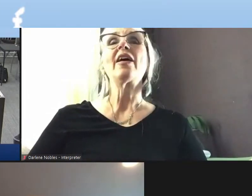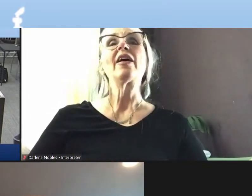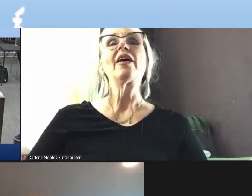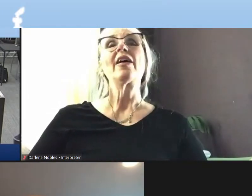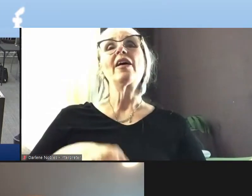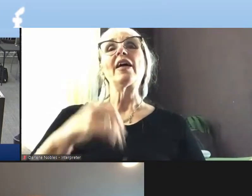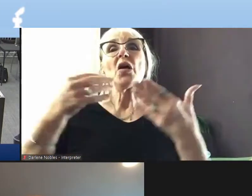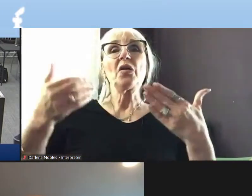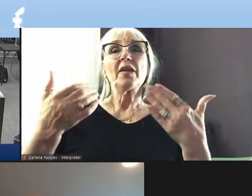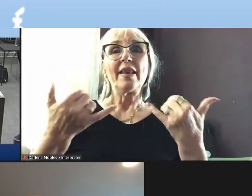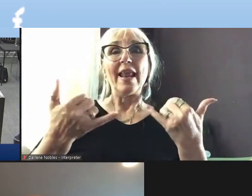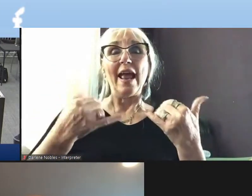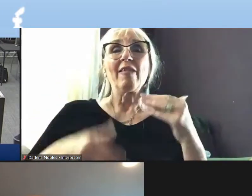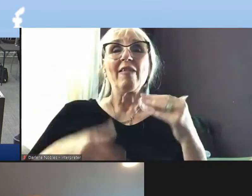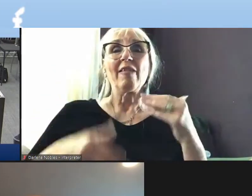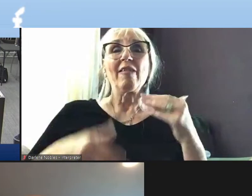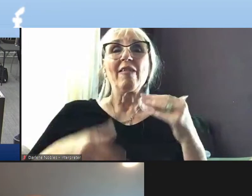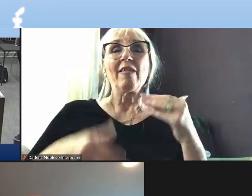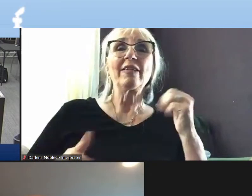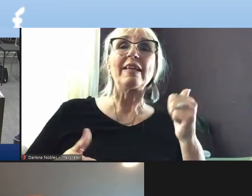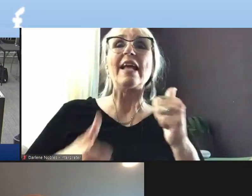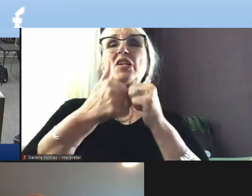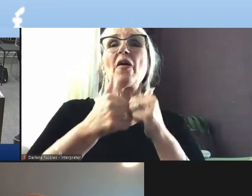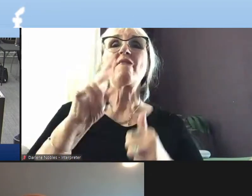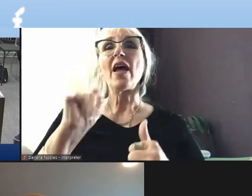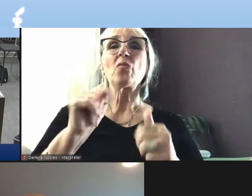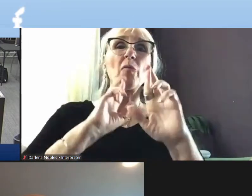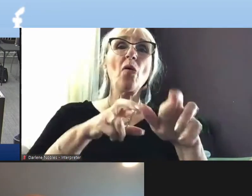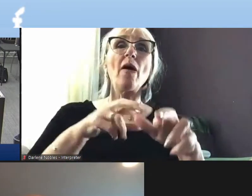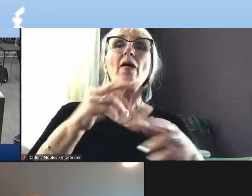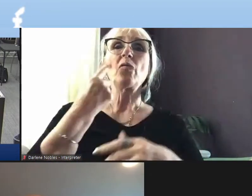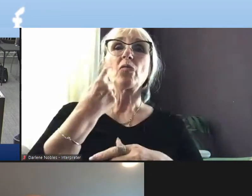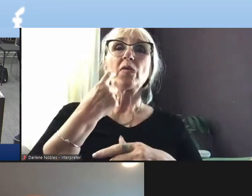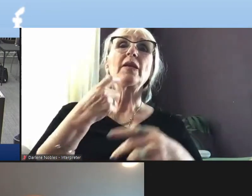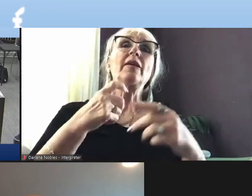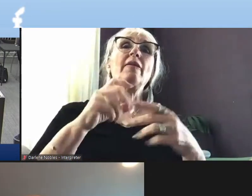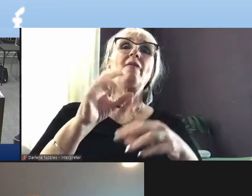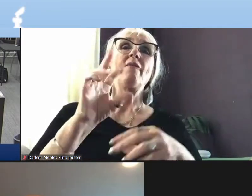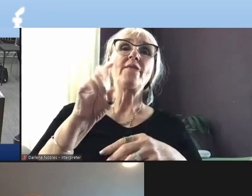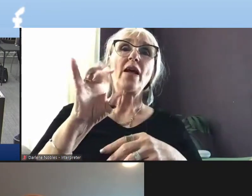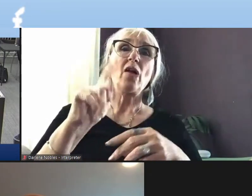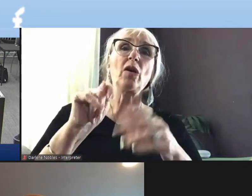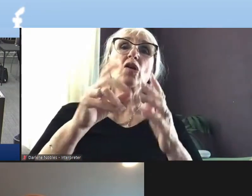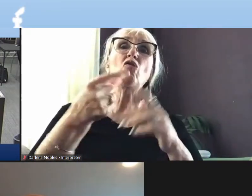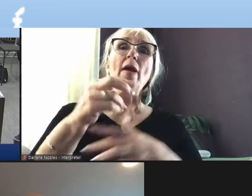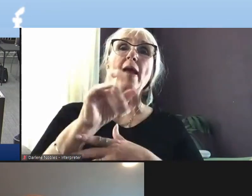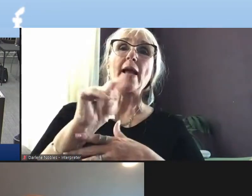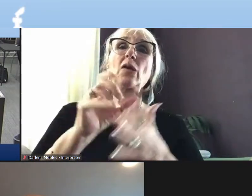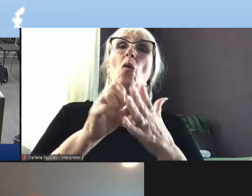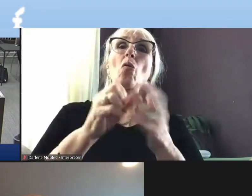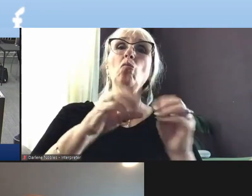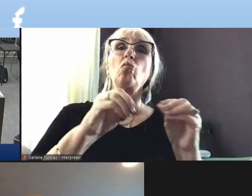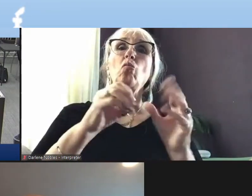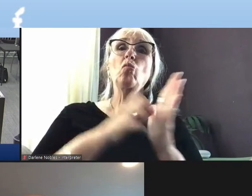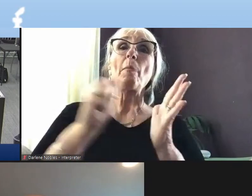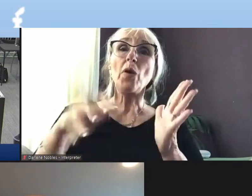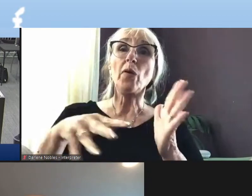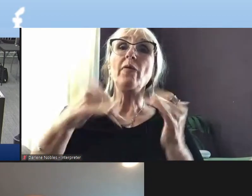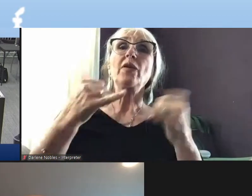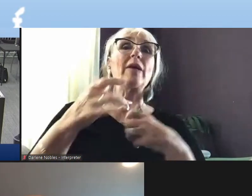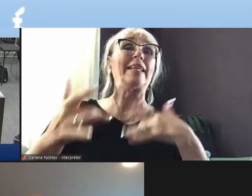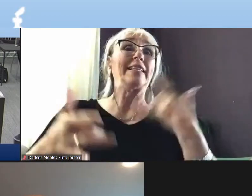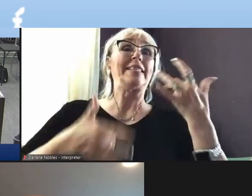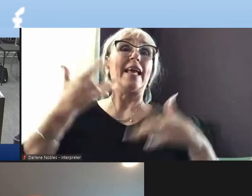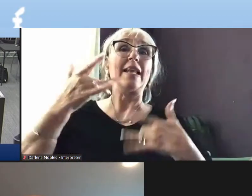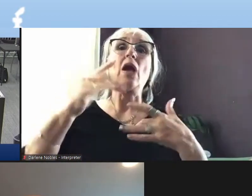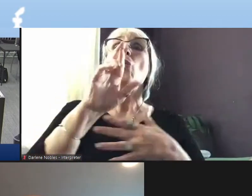Treatment Court. We just had our Texas Veterans Commission grant renewed this year, so we're very excited about that. It was renewed in the